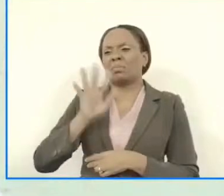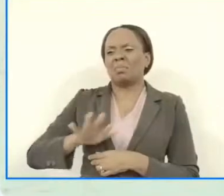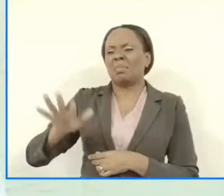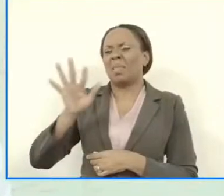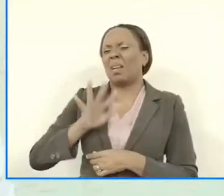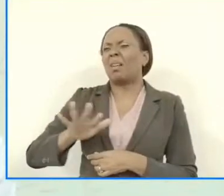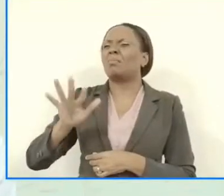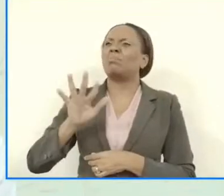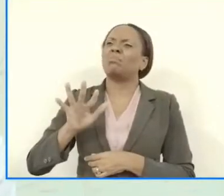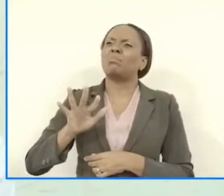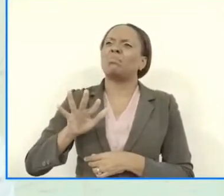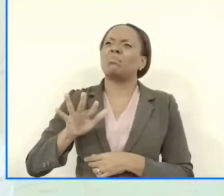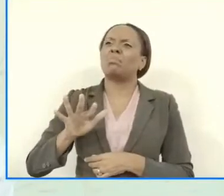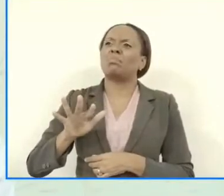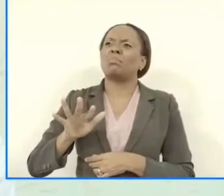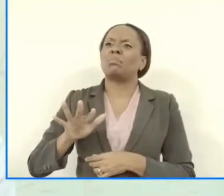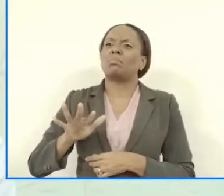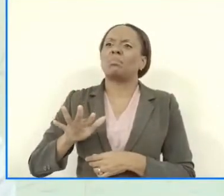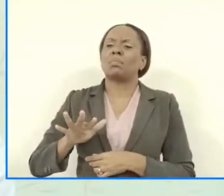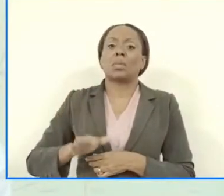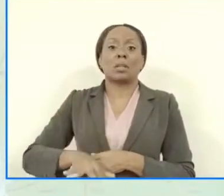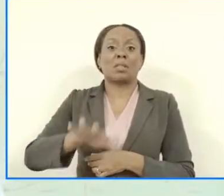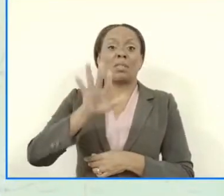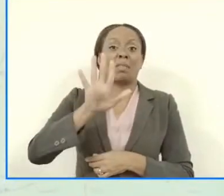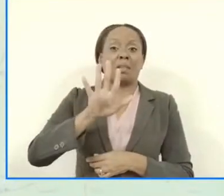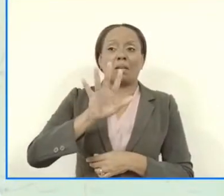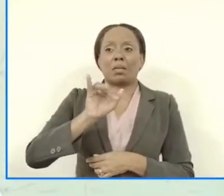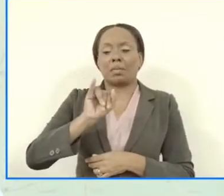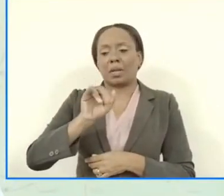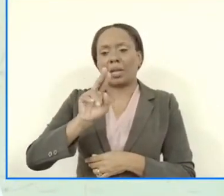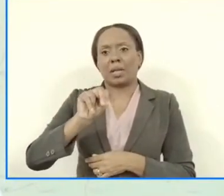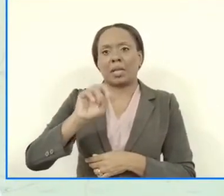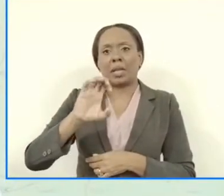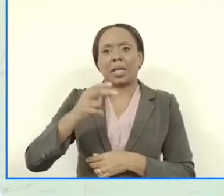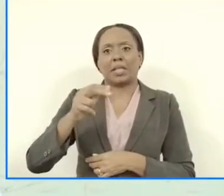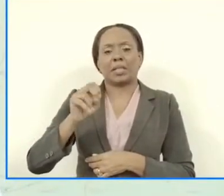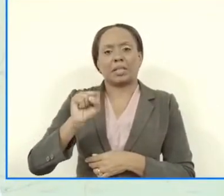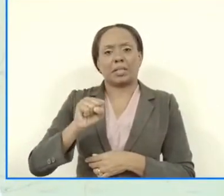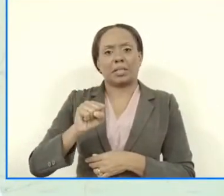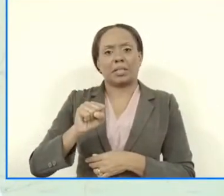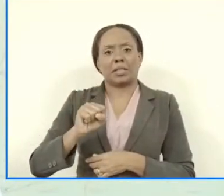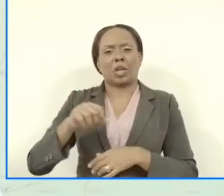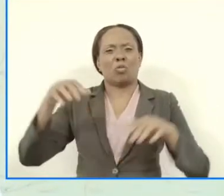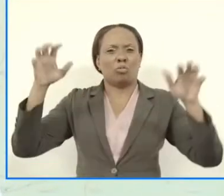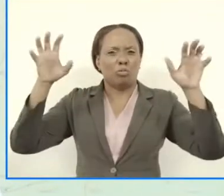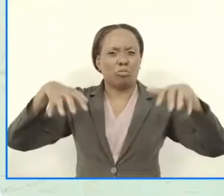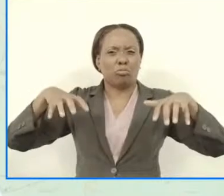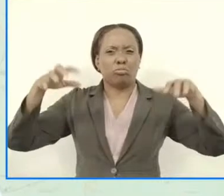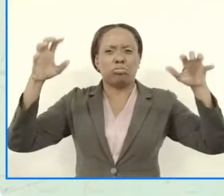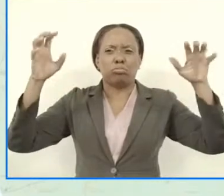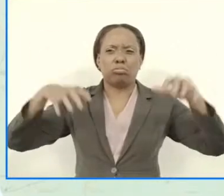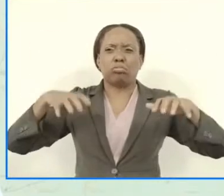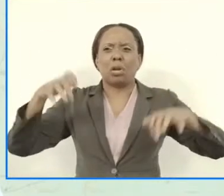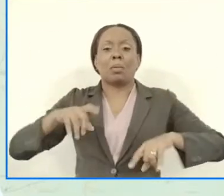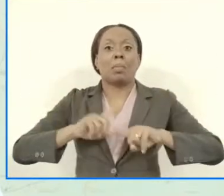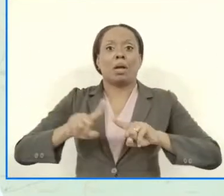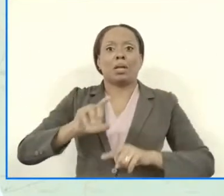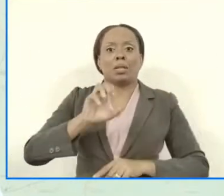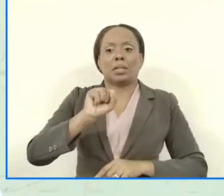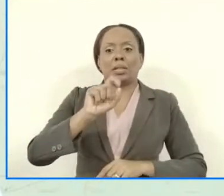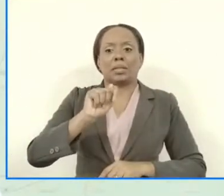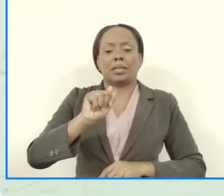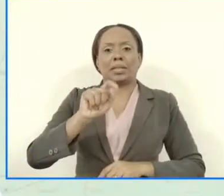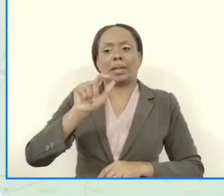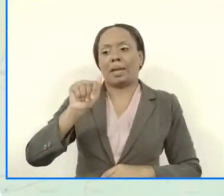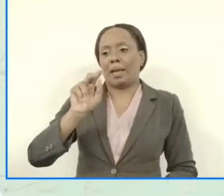around like 5 inches of rain or so. But in higher elevations in the St. Andrew districts,